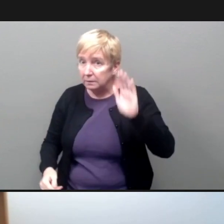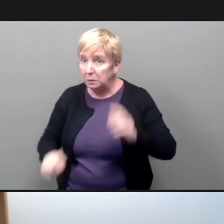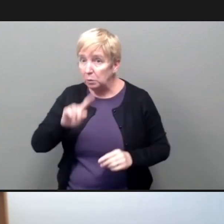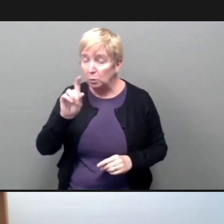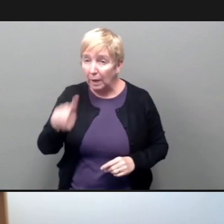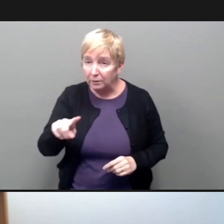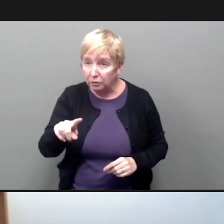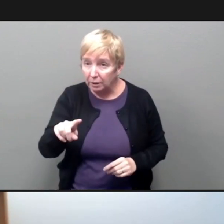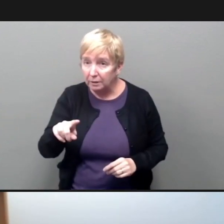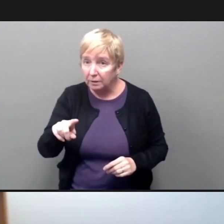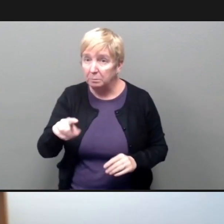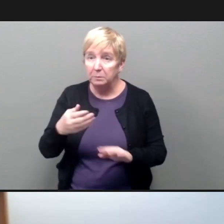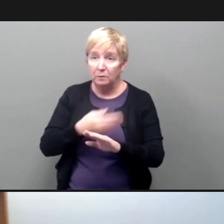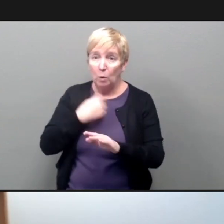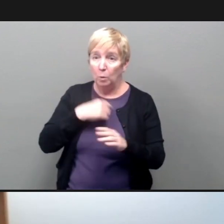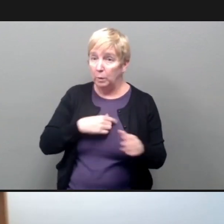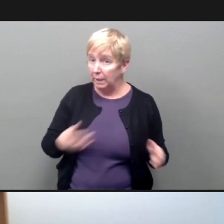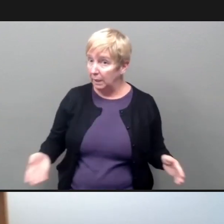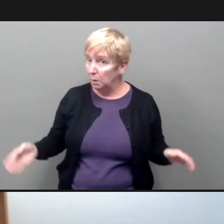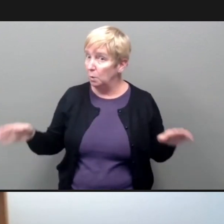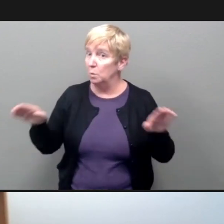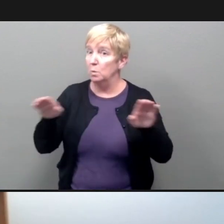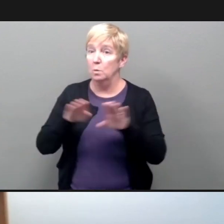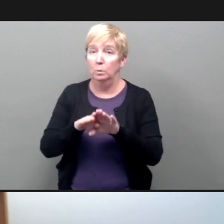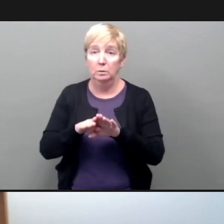before we call it a day today?